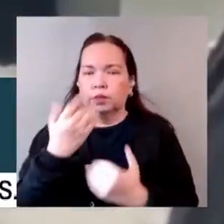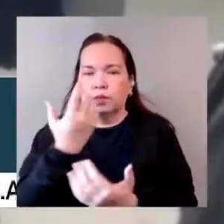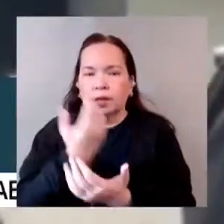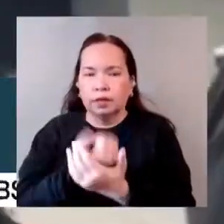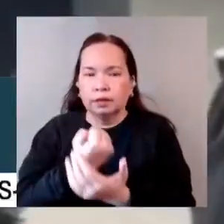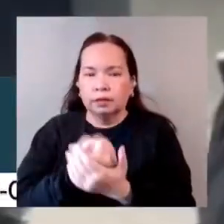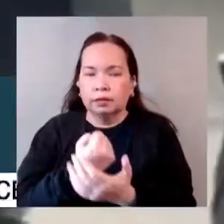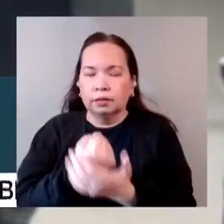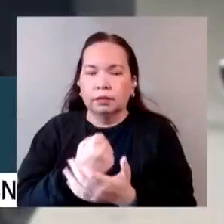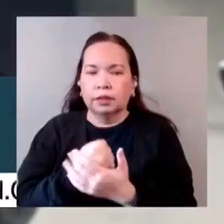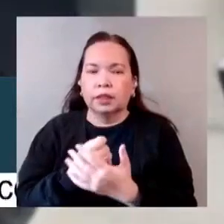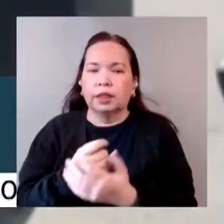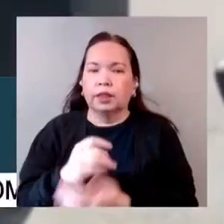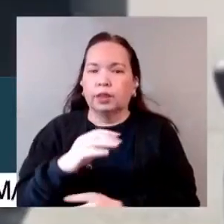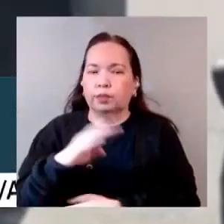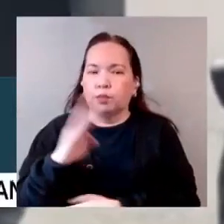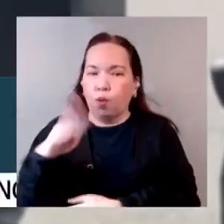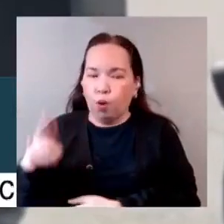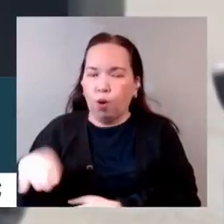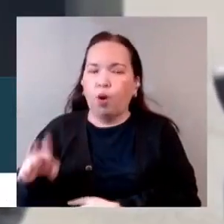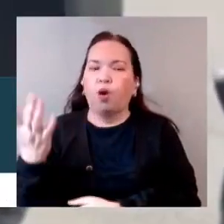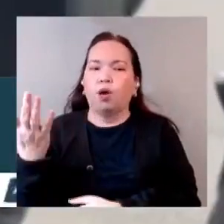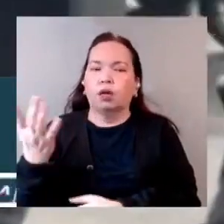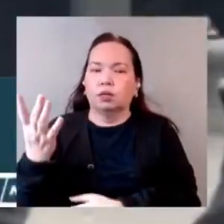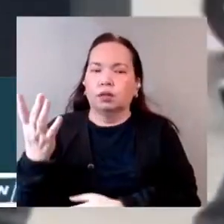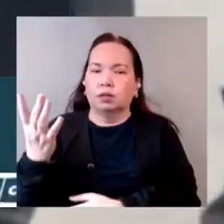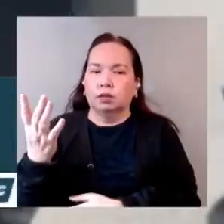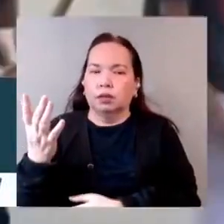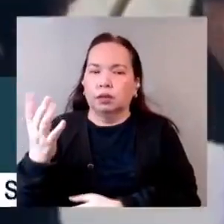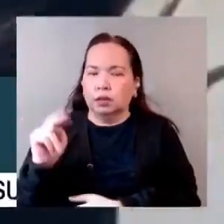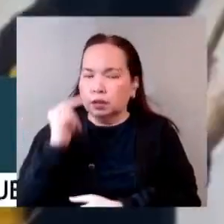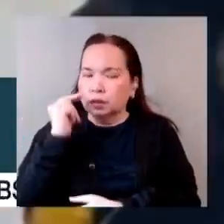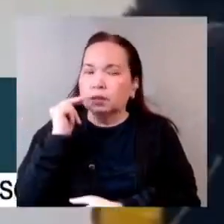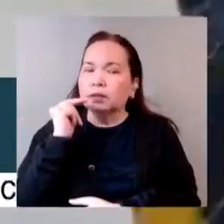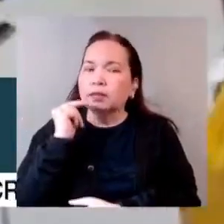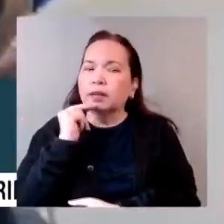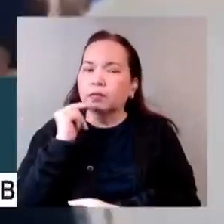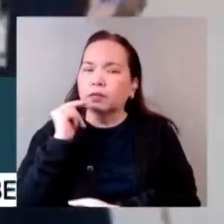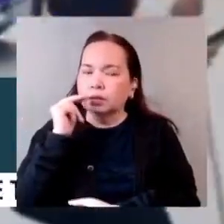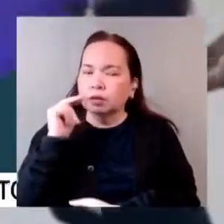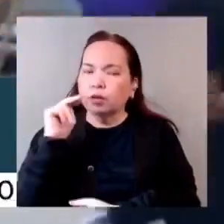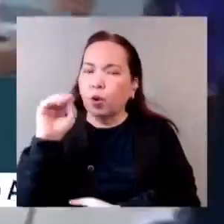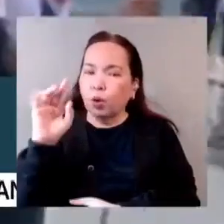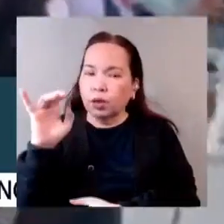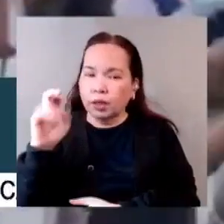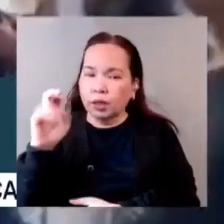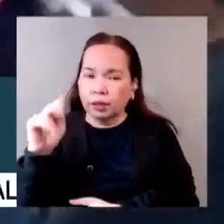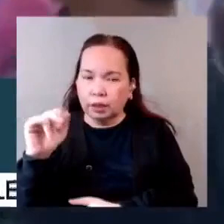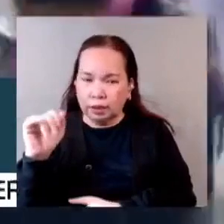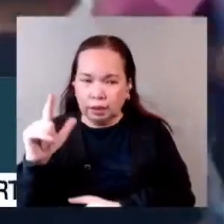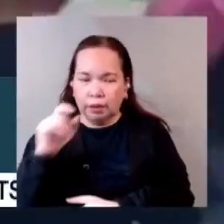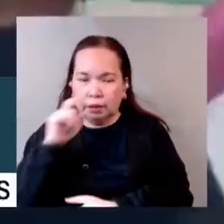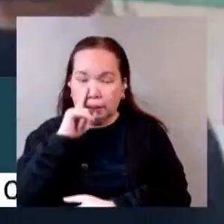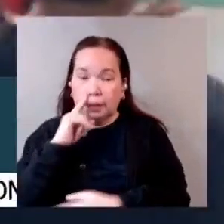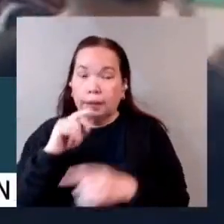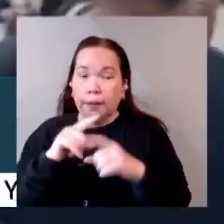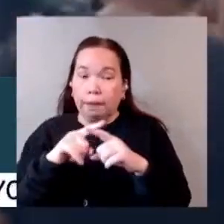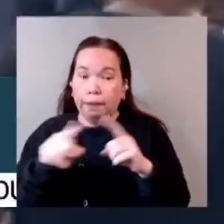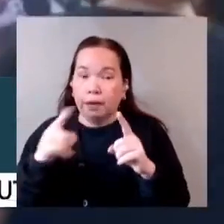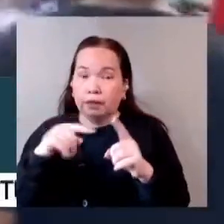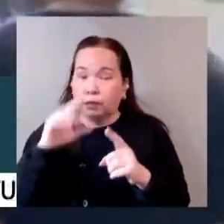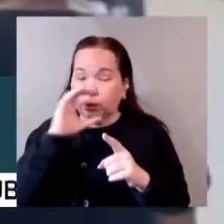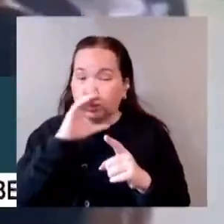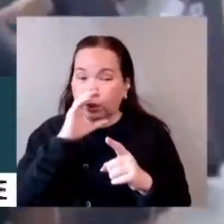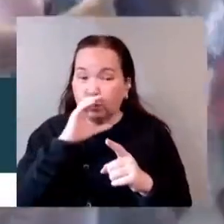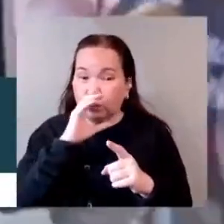and Siquijor, regardless of position, designation, or status of which their wages are paid. However, for the Cebu Chamber of Commerce